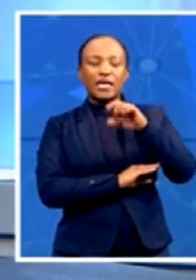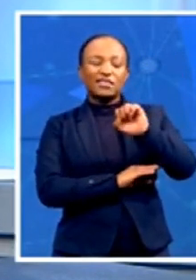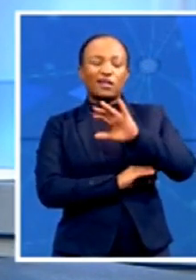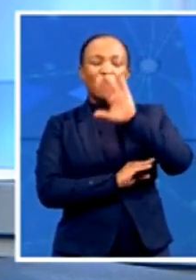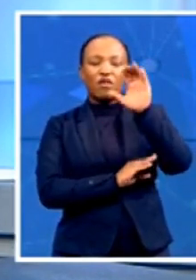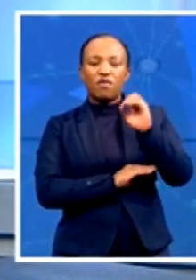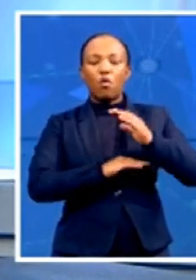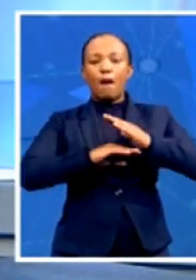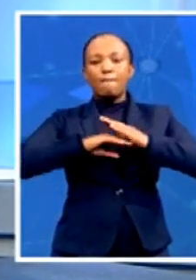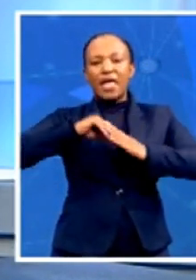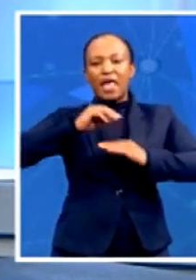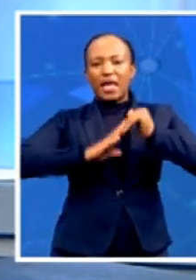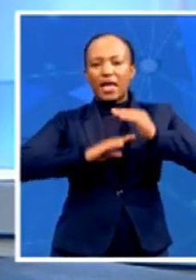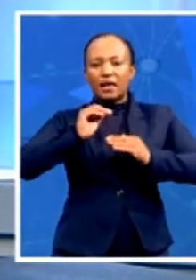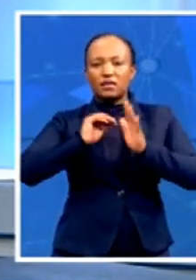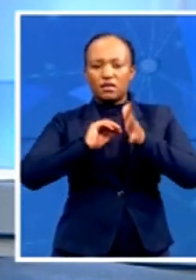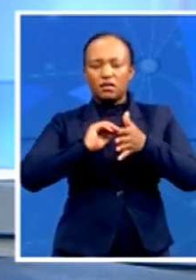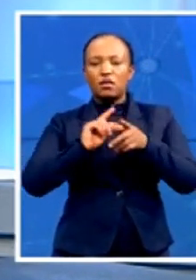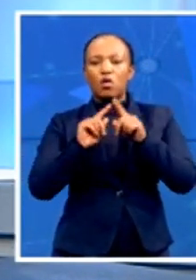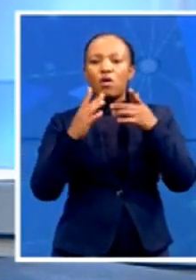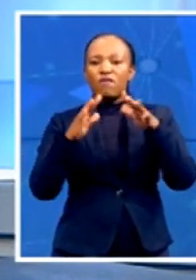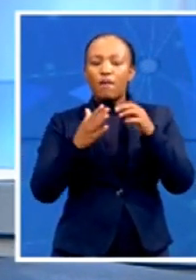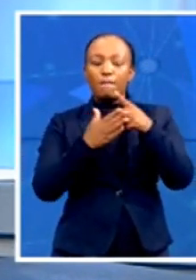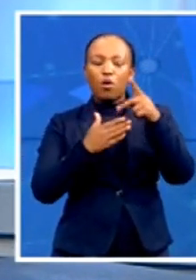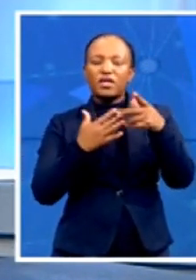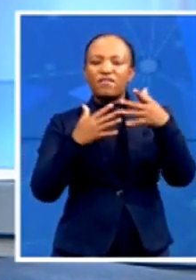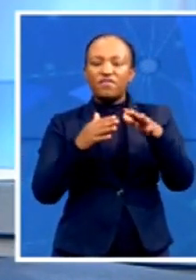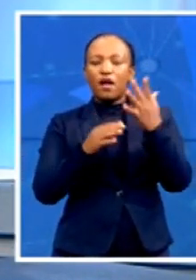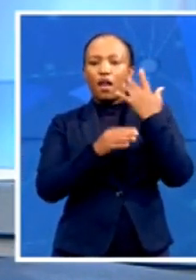The project was unveiled last year, headed by Dr. Hosienso Ramokgopa as its head of